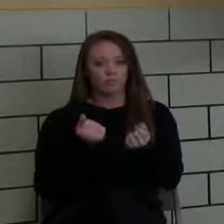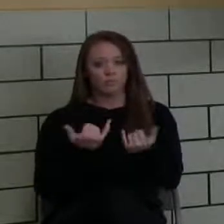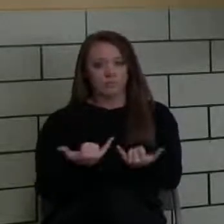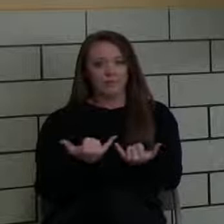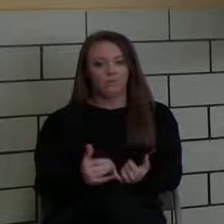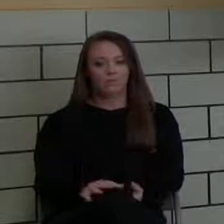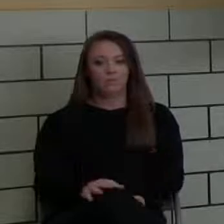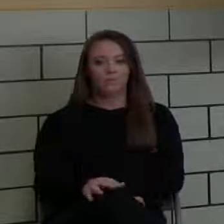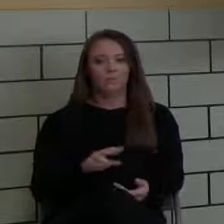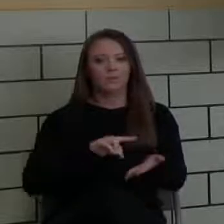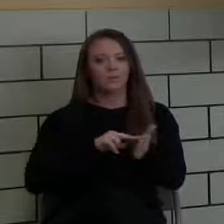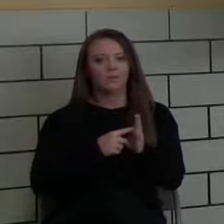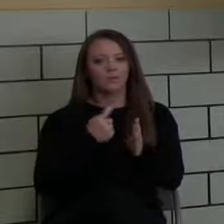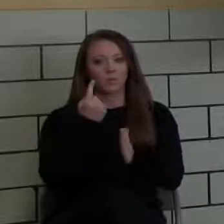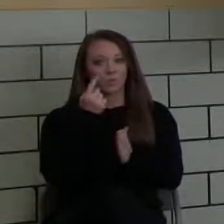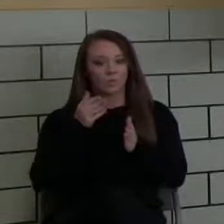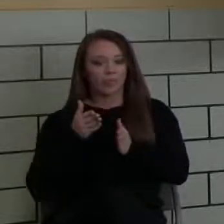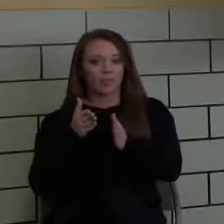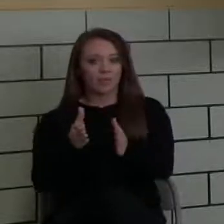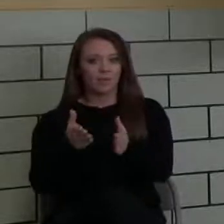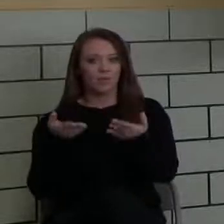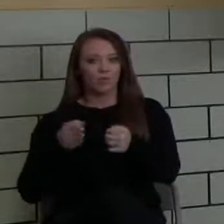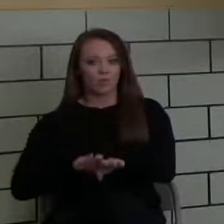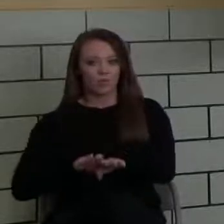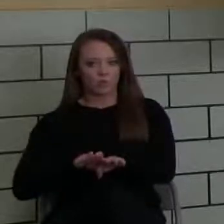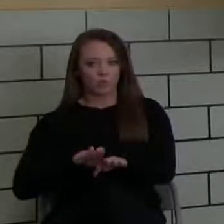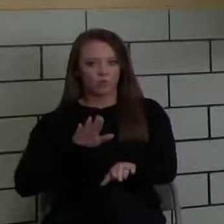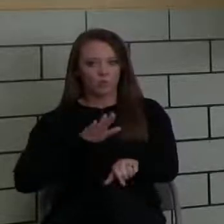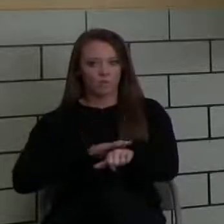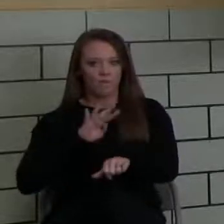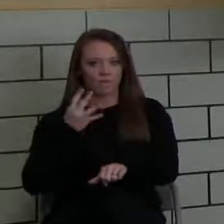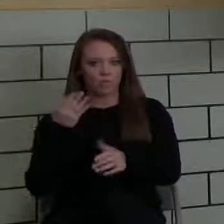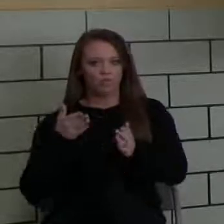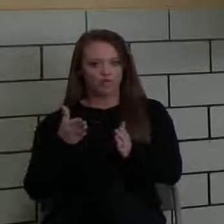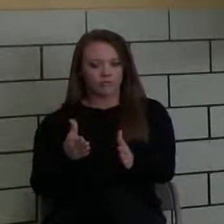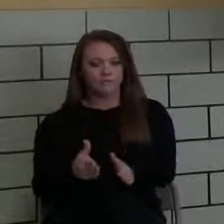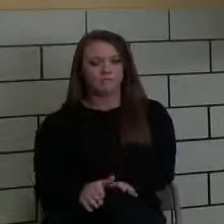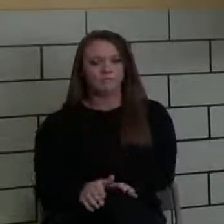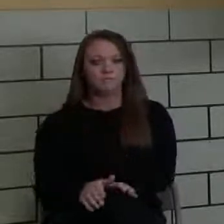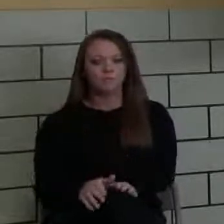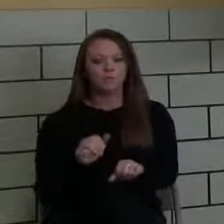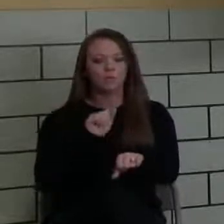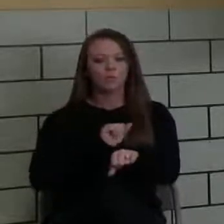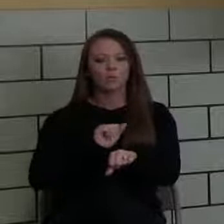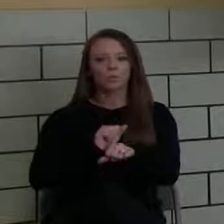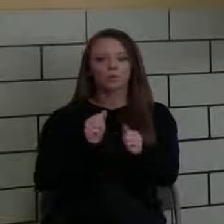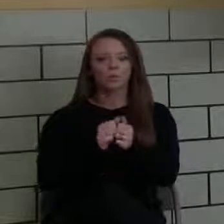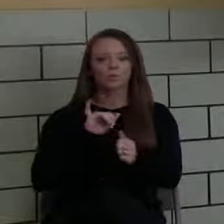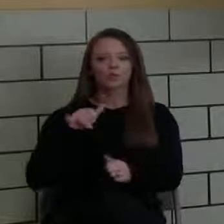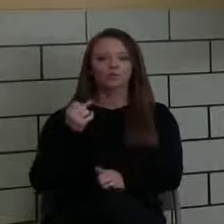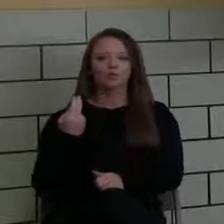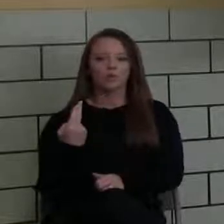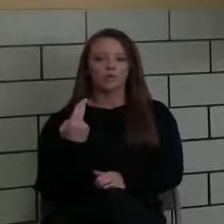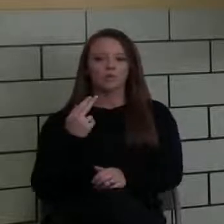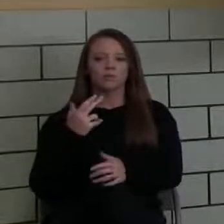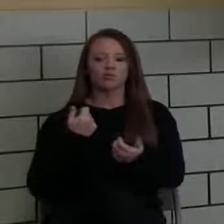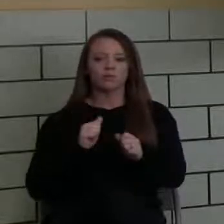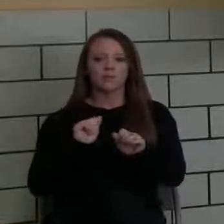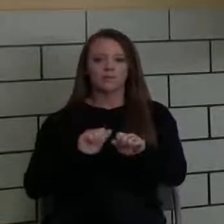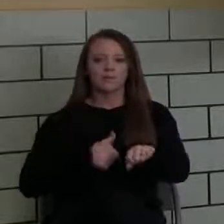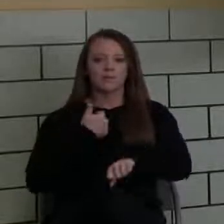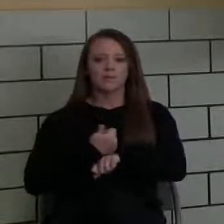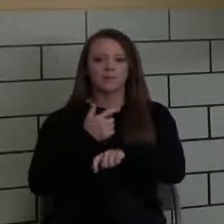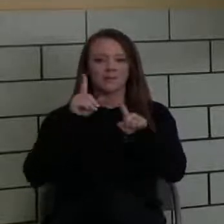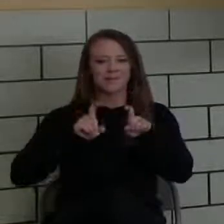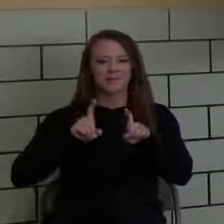one lane gets closed on 4th Street. We're also working with Josh to set up a test